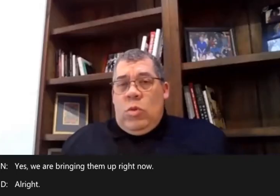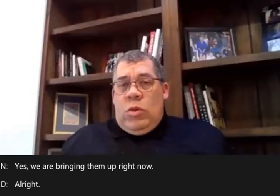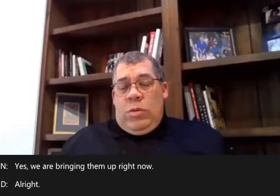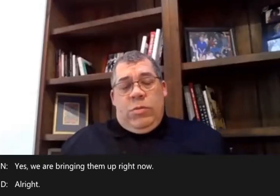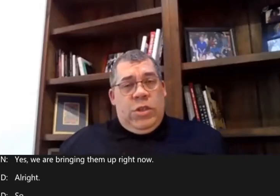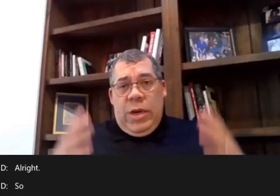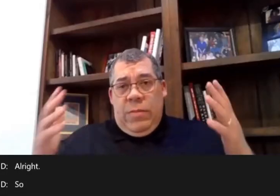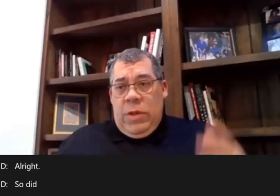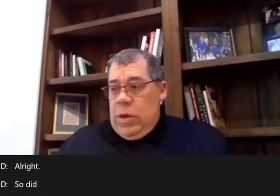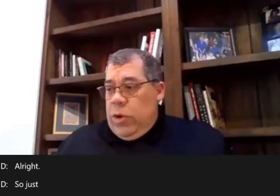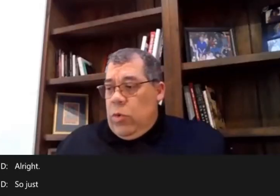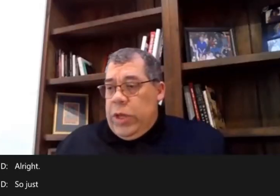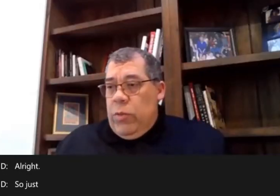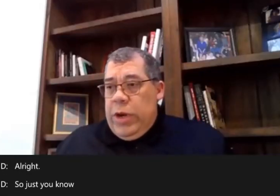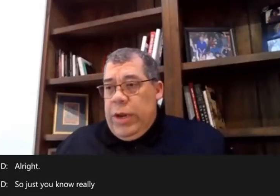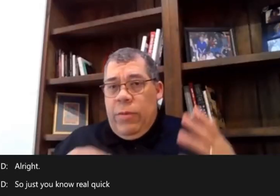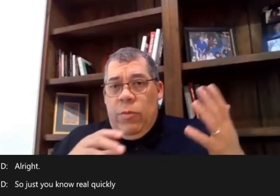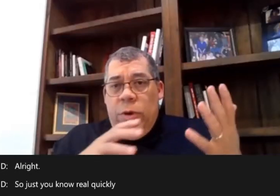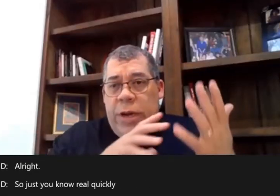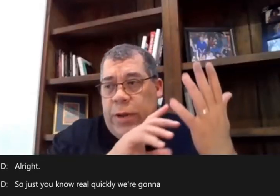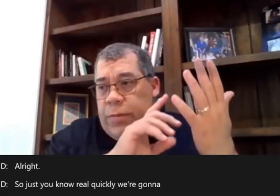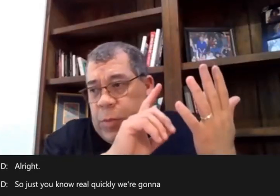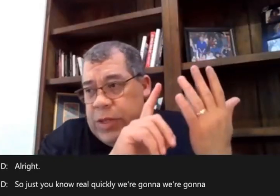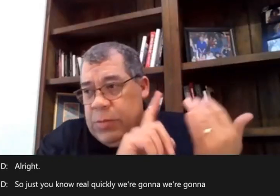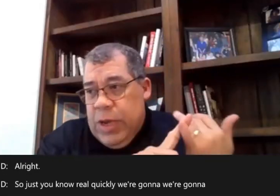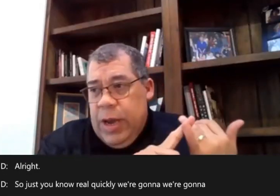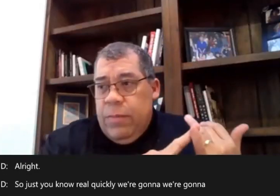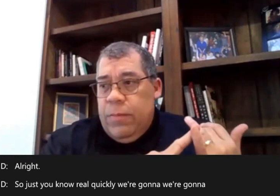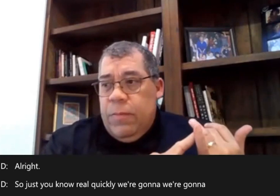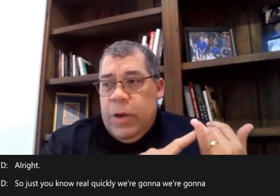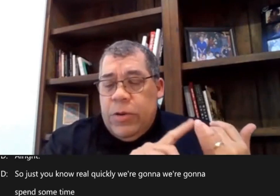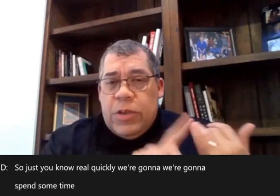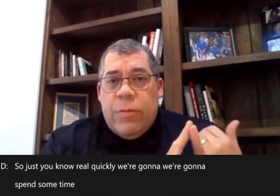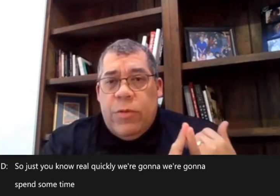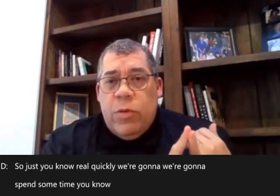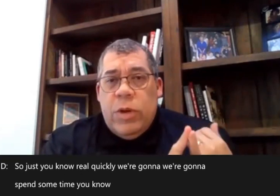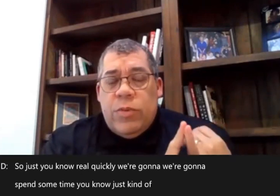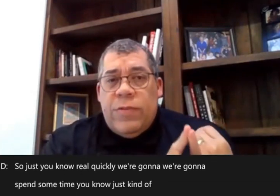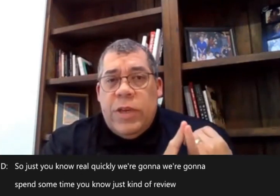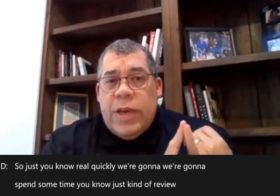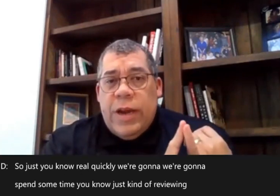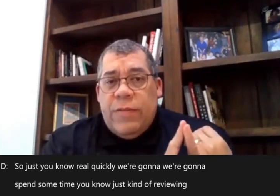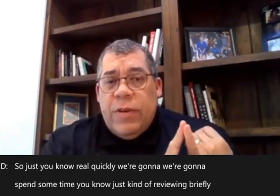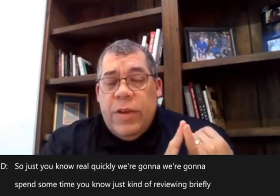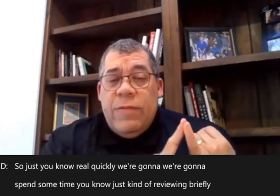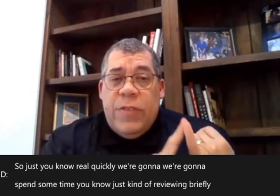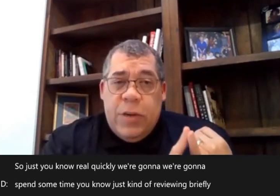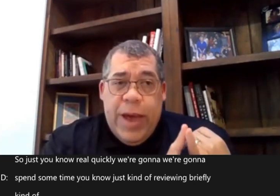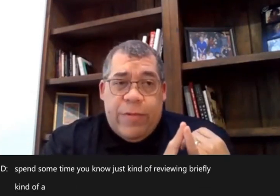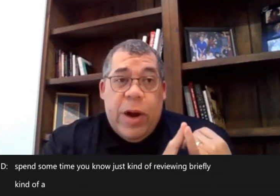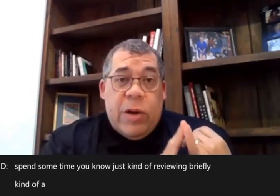So just real quickly, we're gonna spend some time, just kind of reviewing briefly kind